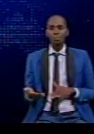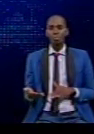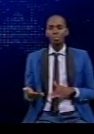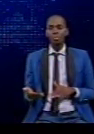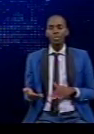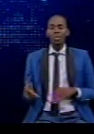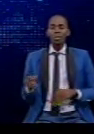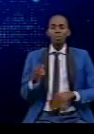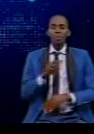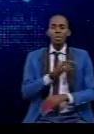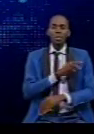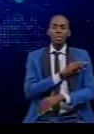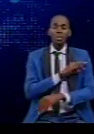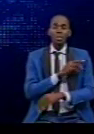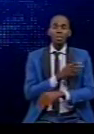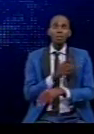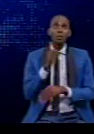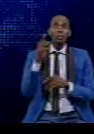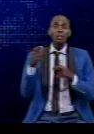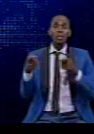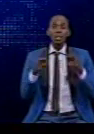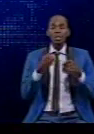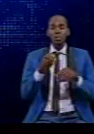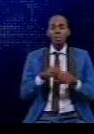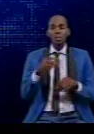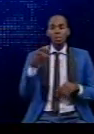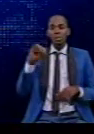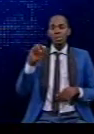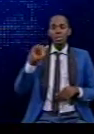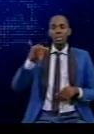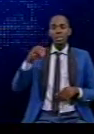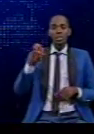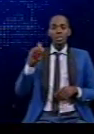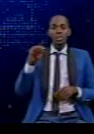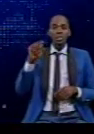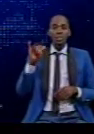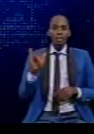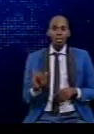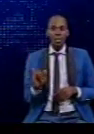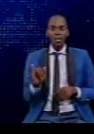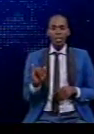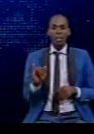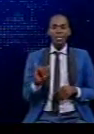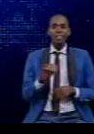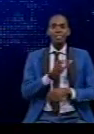Authorization to go and preach the gospel to every creature.